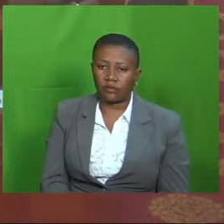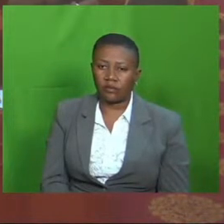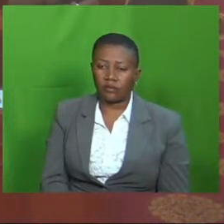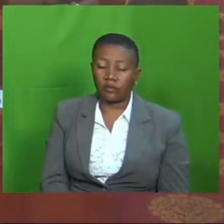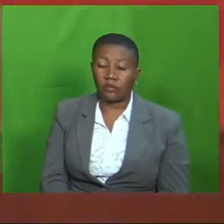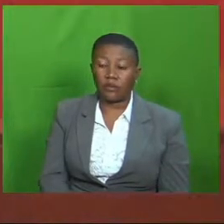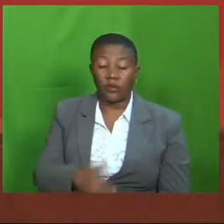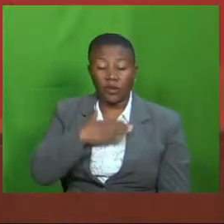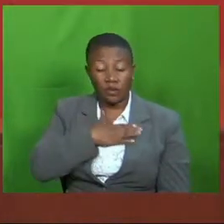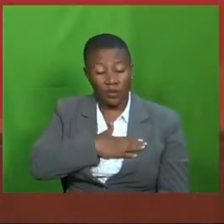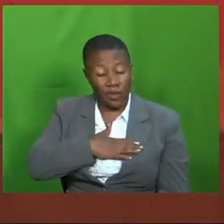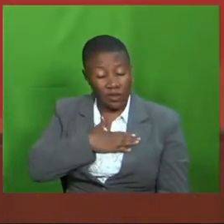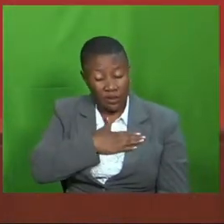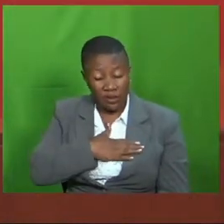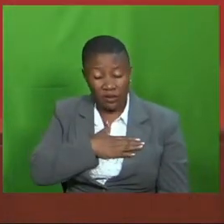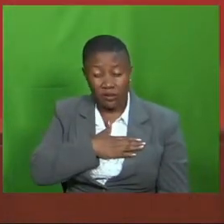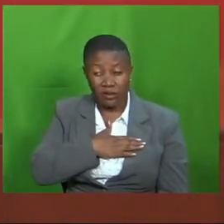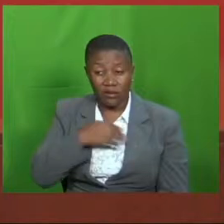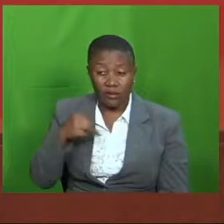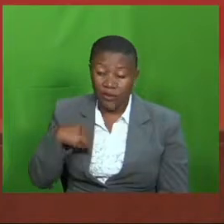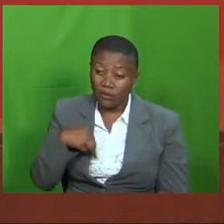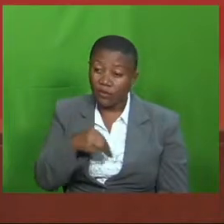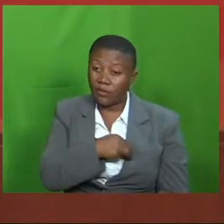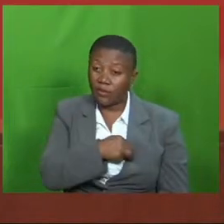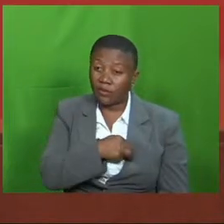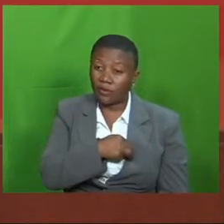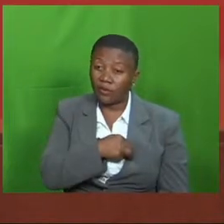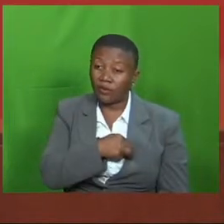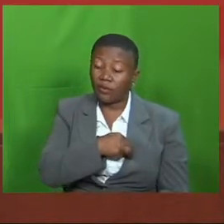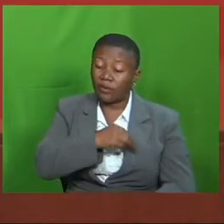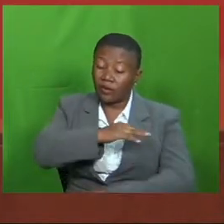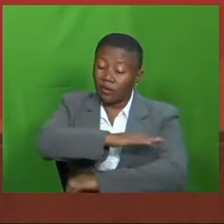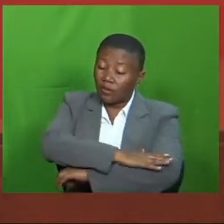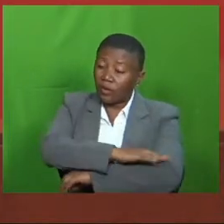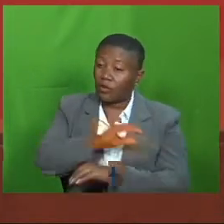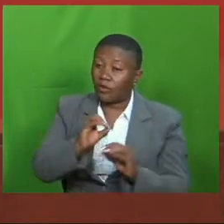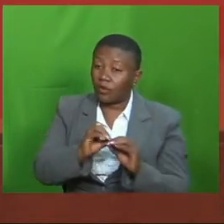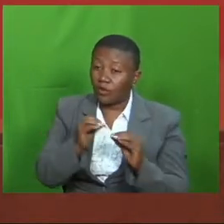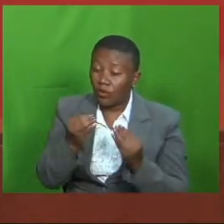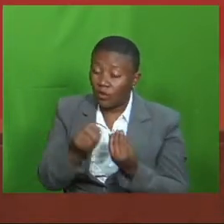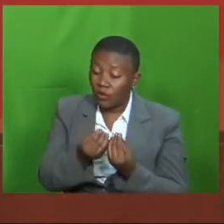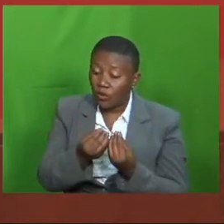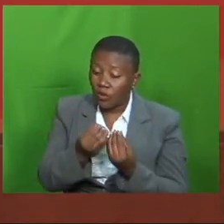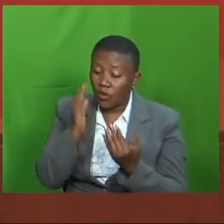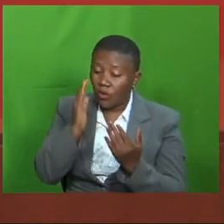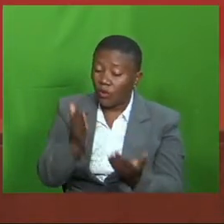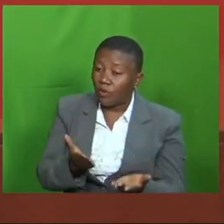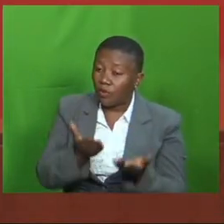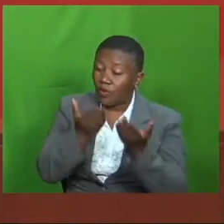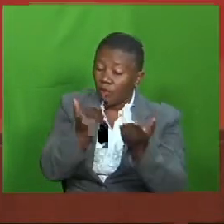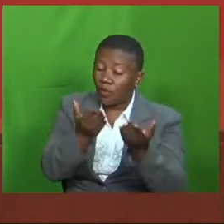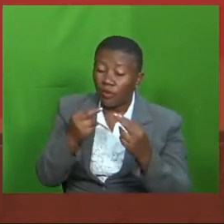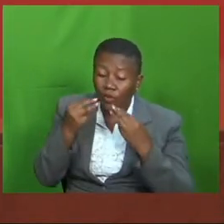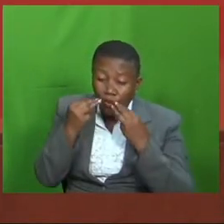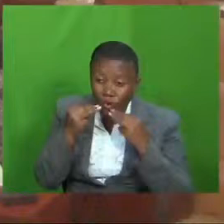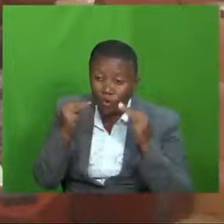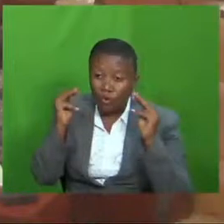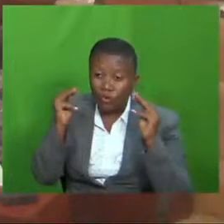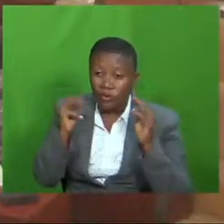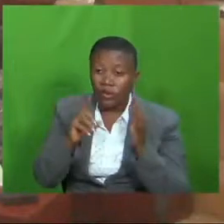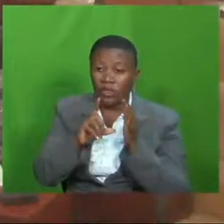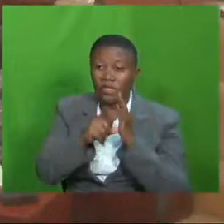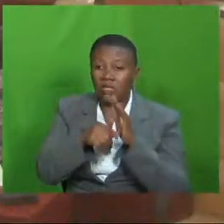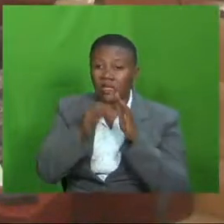Please, honourable members, table office will accordingly list the motion, and this House will